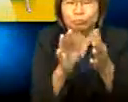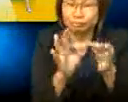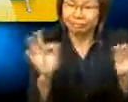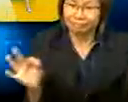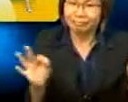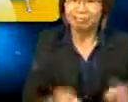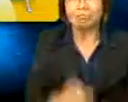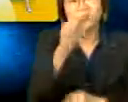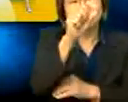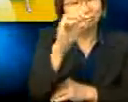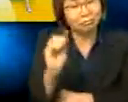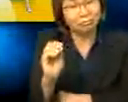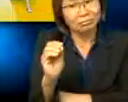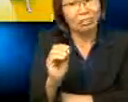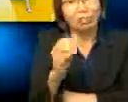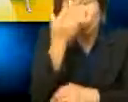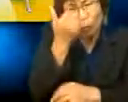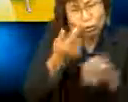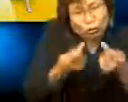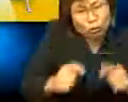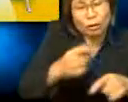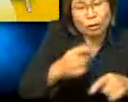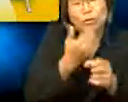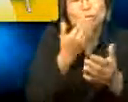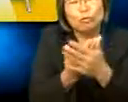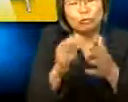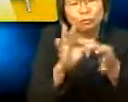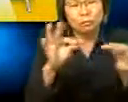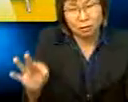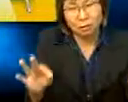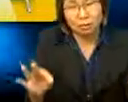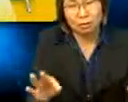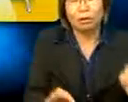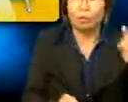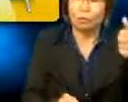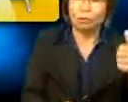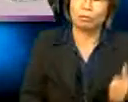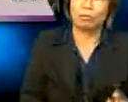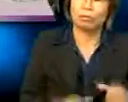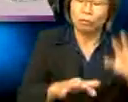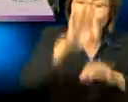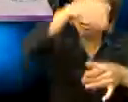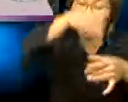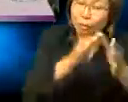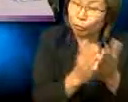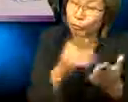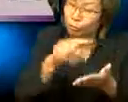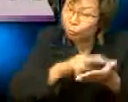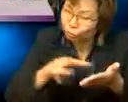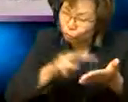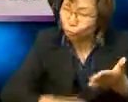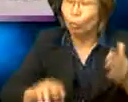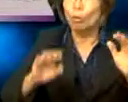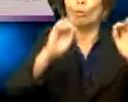So, why not try to make good sentences like the ones you found in the books you've read? Oh yes,